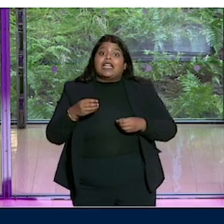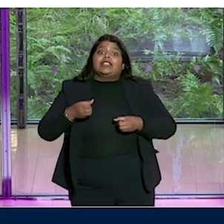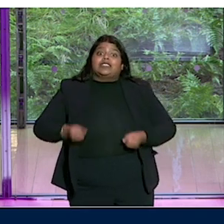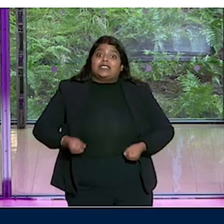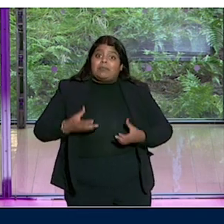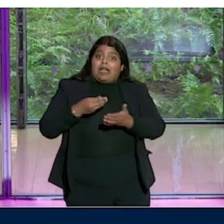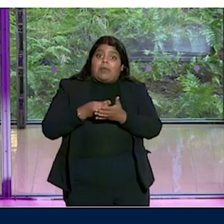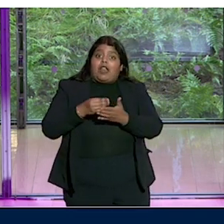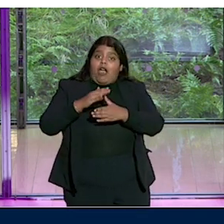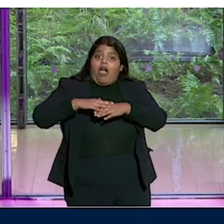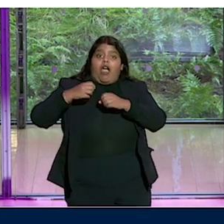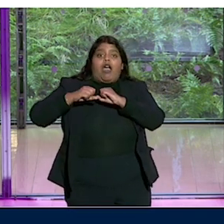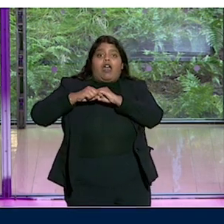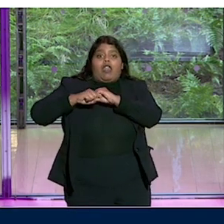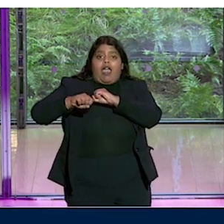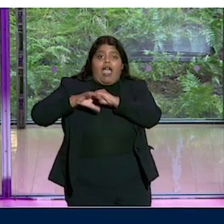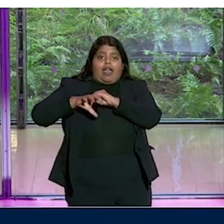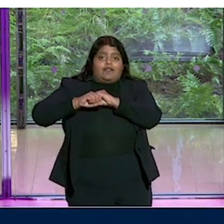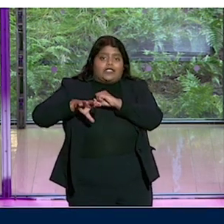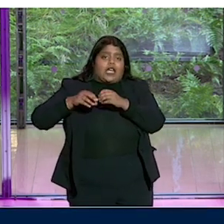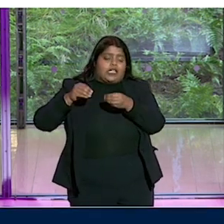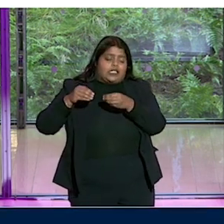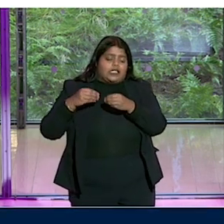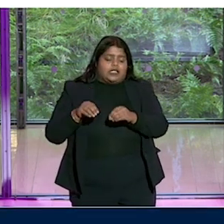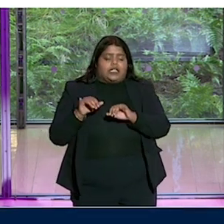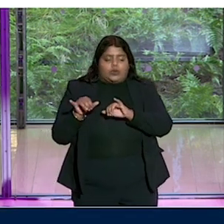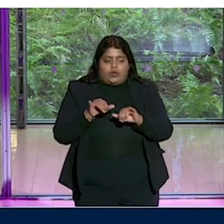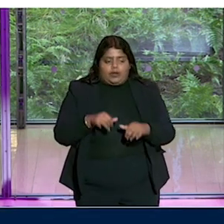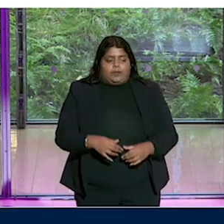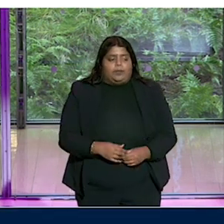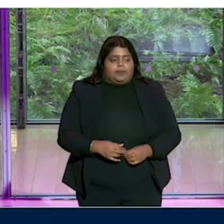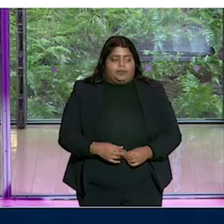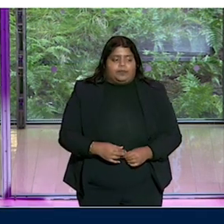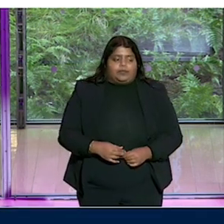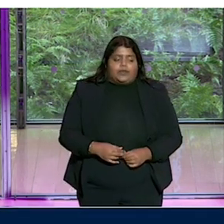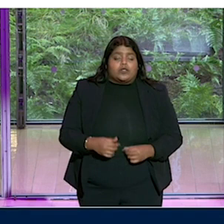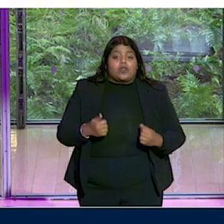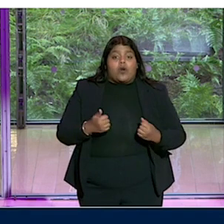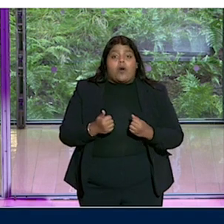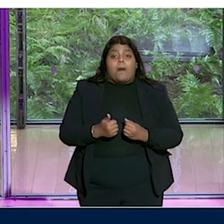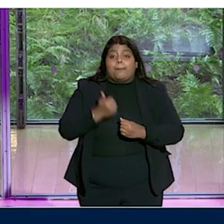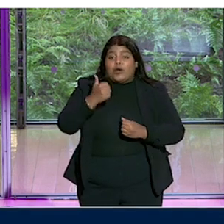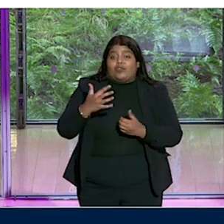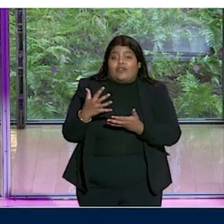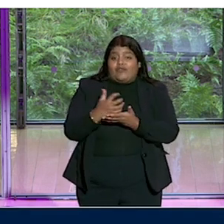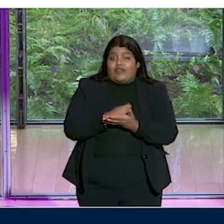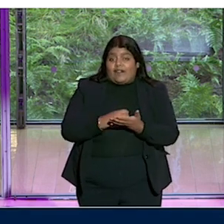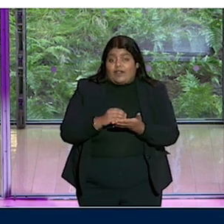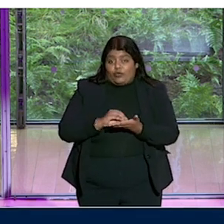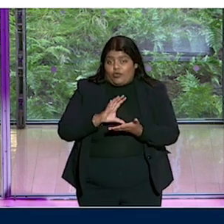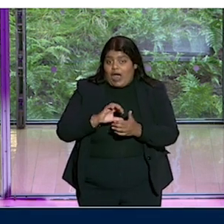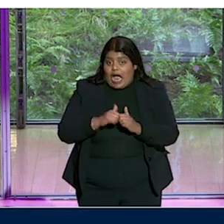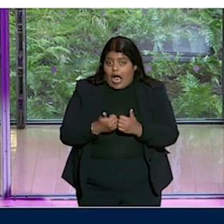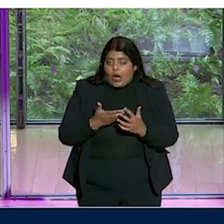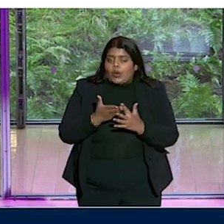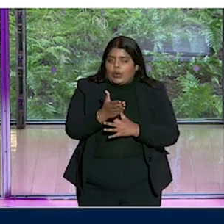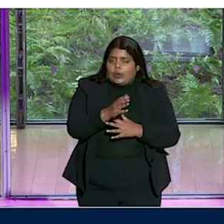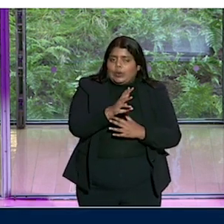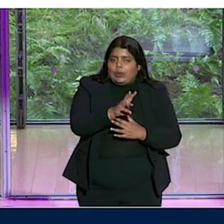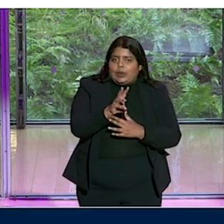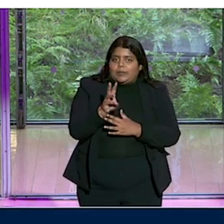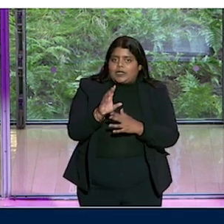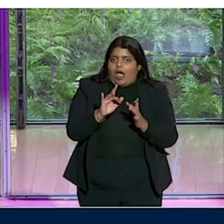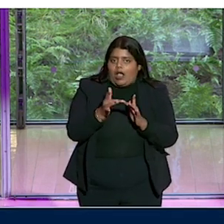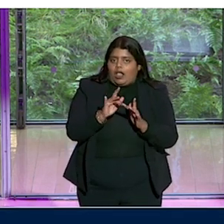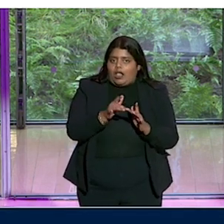to learn more. And in this day and age, most of our revenue comes through the website. Most transactions